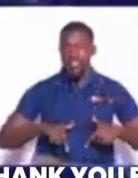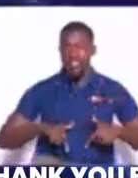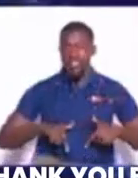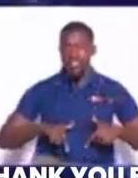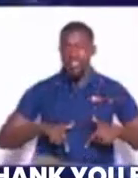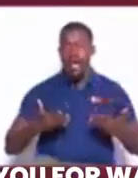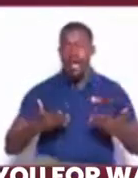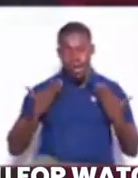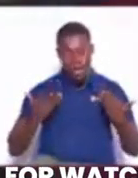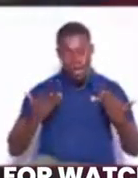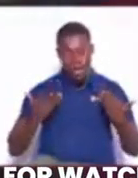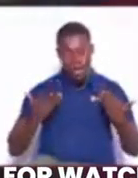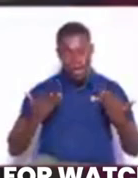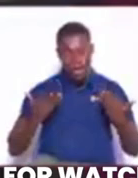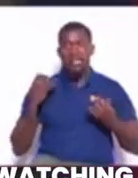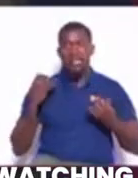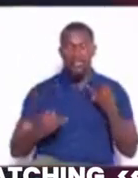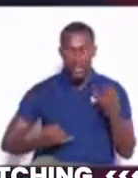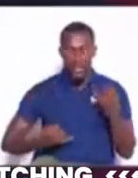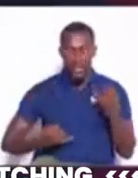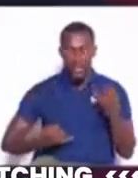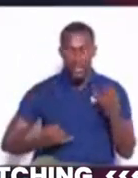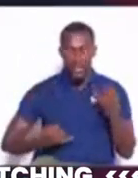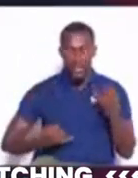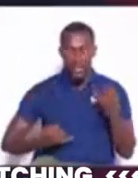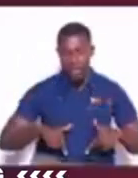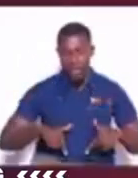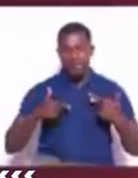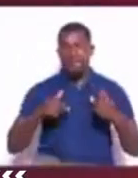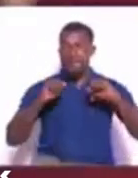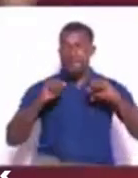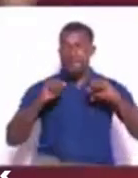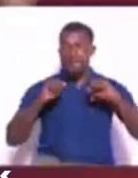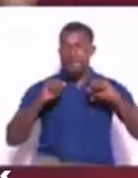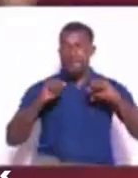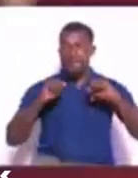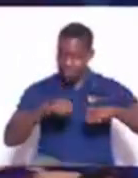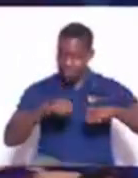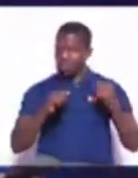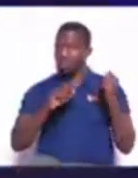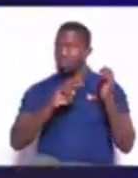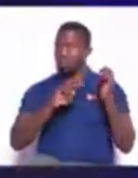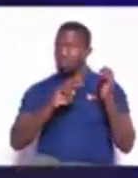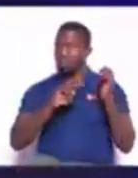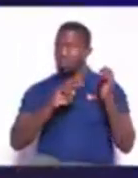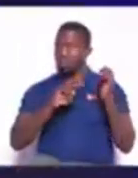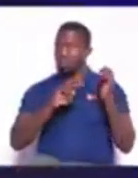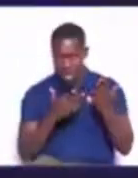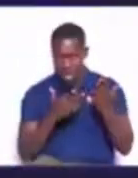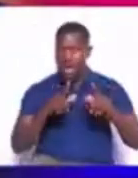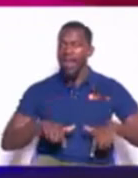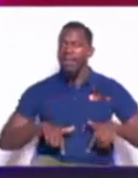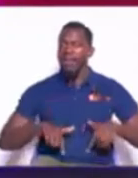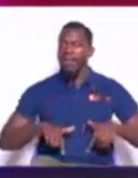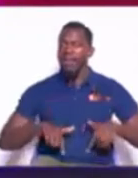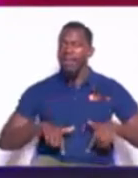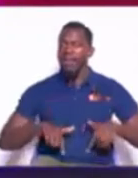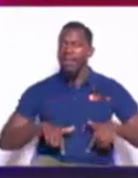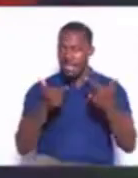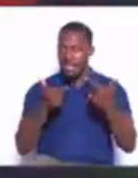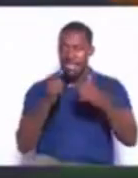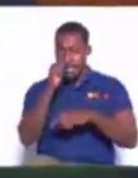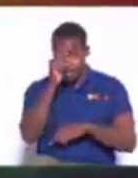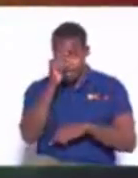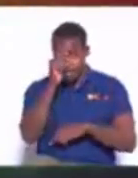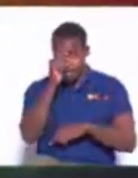most enjoyable life possible. It is the life of disobedience. It is the life of rebellion